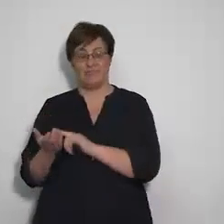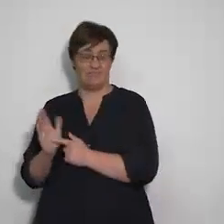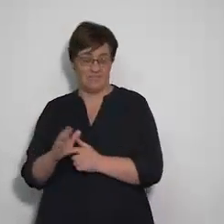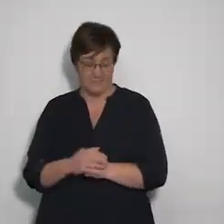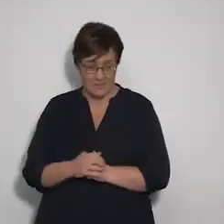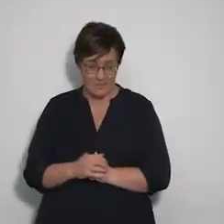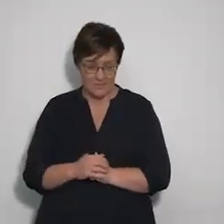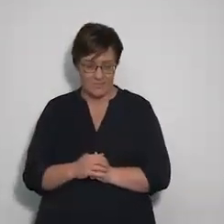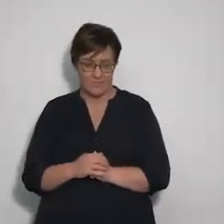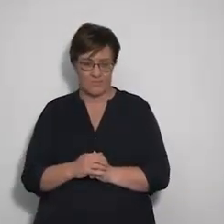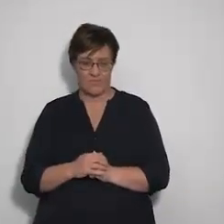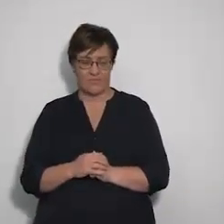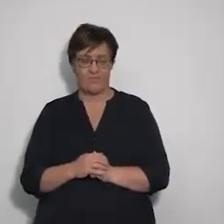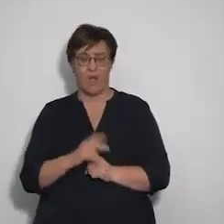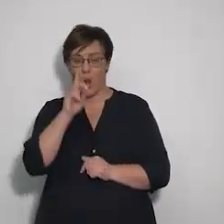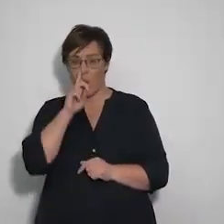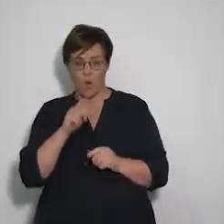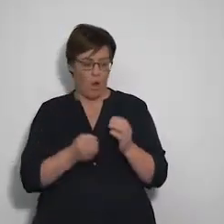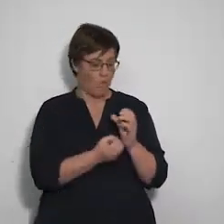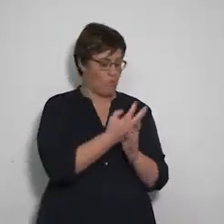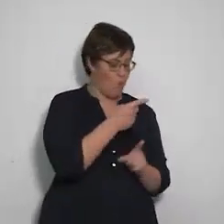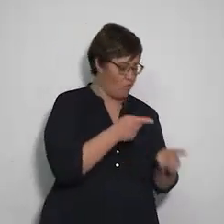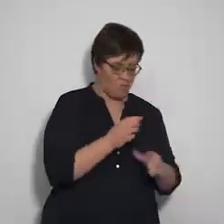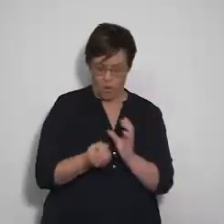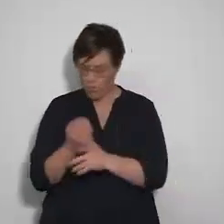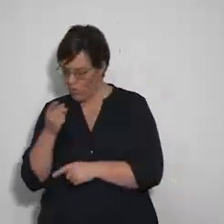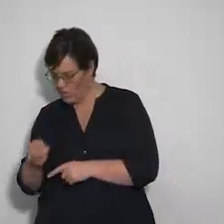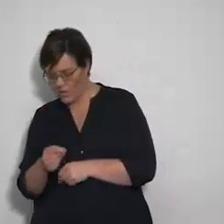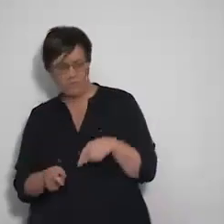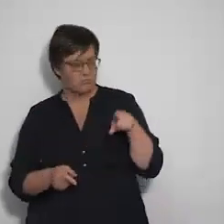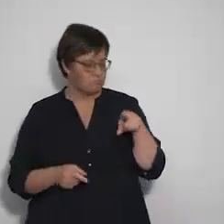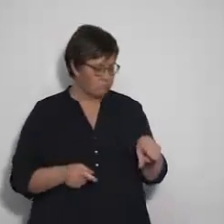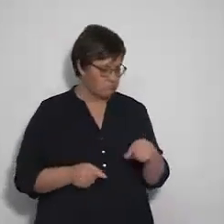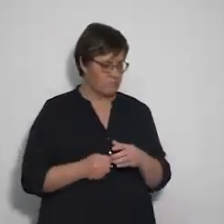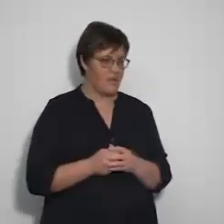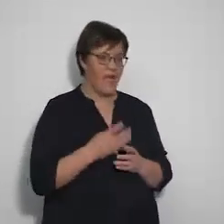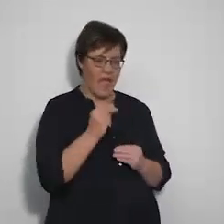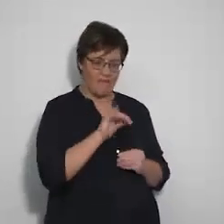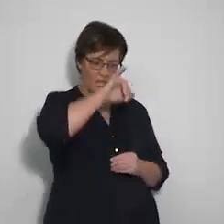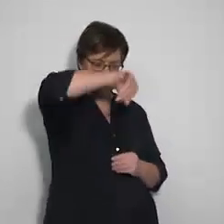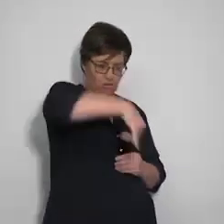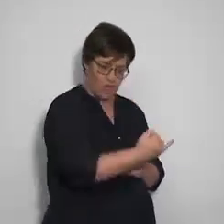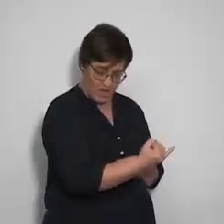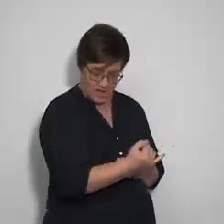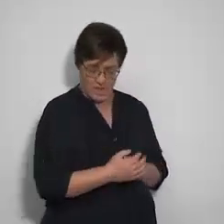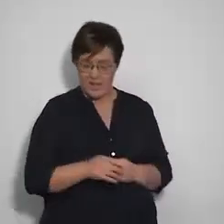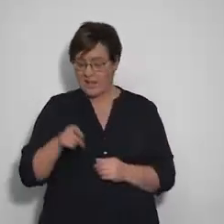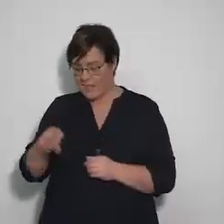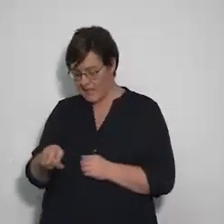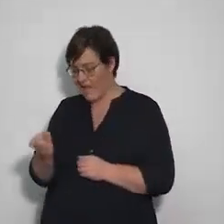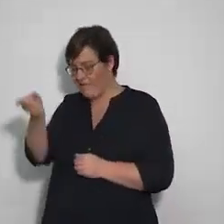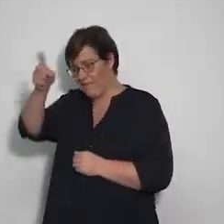logistic growth. So if you're looking at two different growth curves and you see one has a J